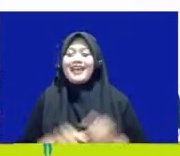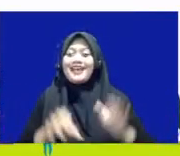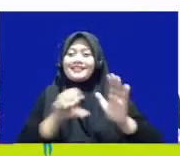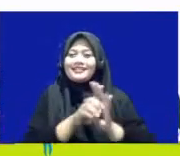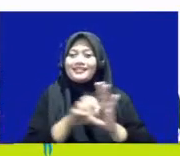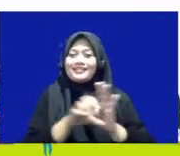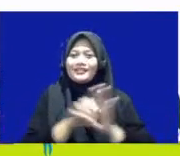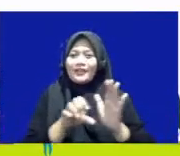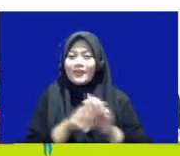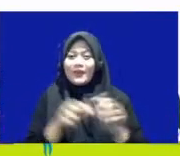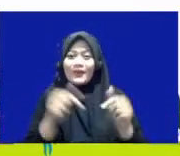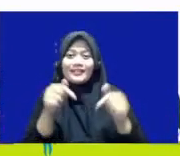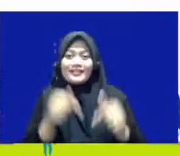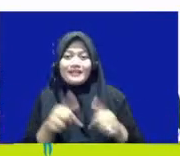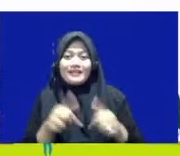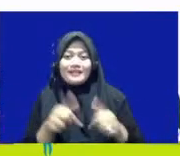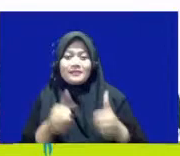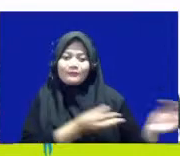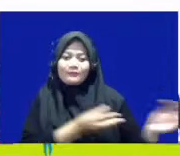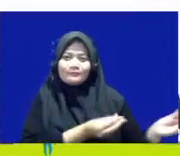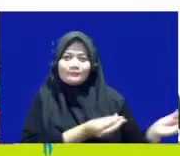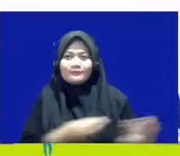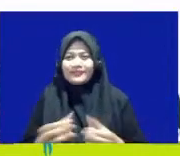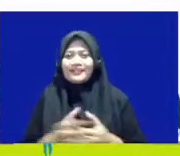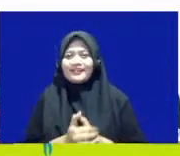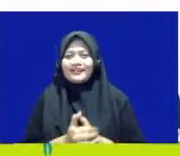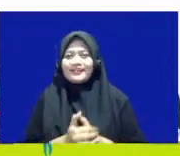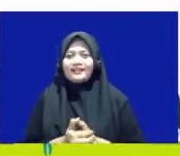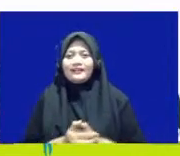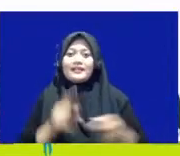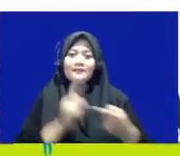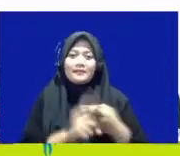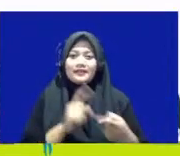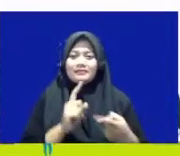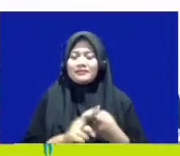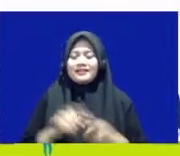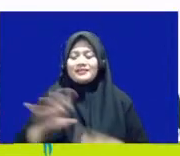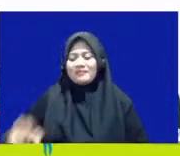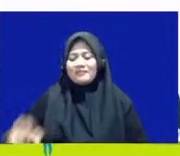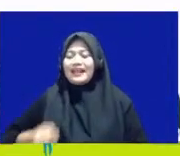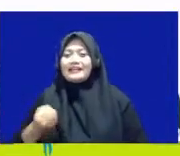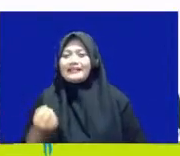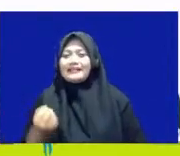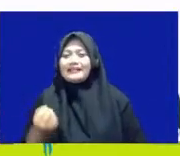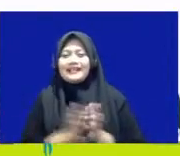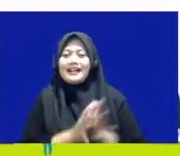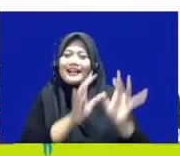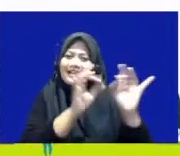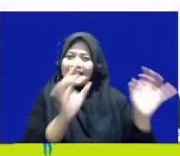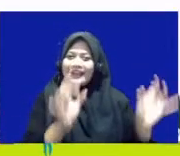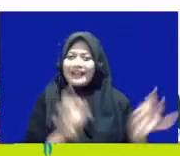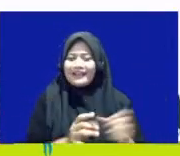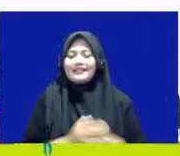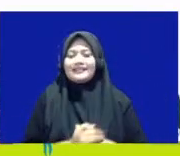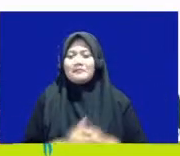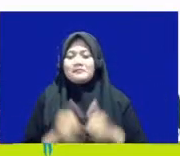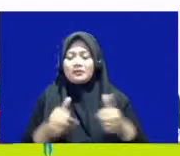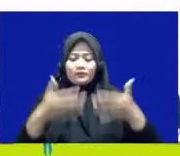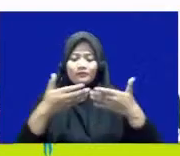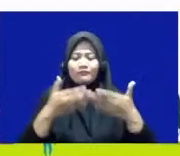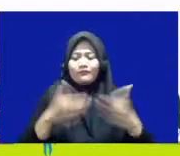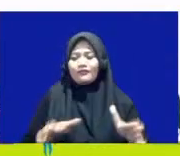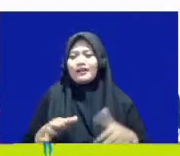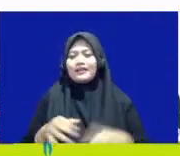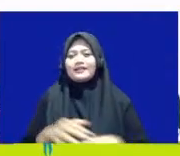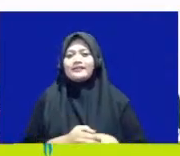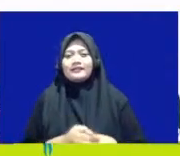ini bisa diberikan atau diketukularkan pada teman-teman di Bangladesh dan sebagainya. Nah, ini yang kami akan buka open terkait dengan hal tersebut.